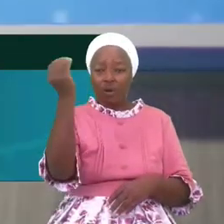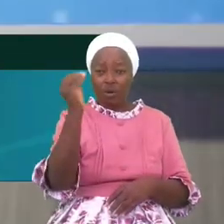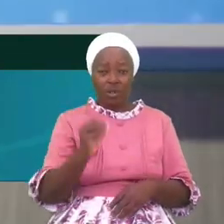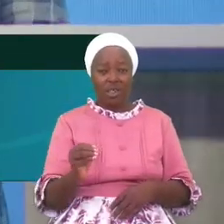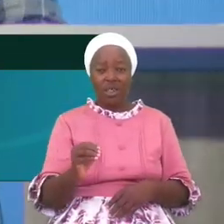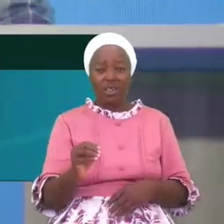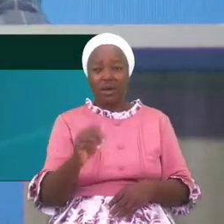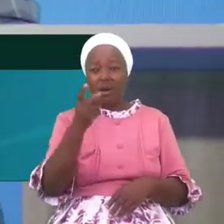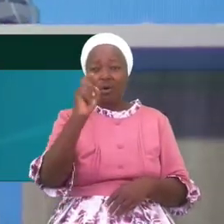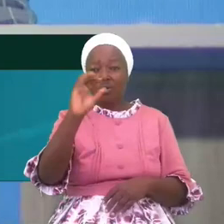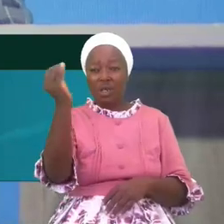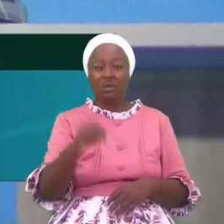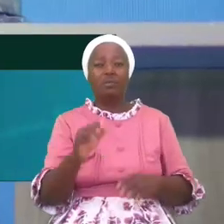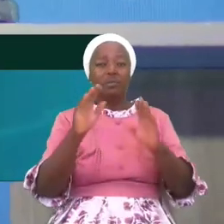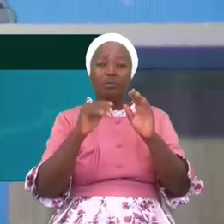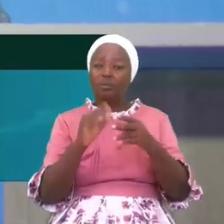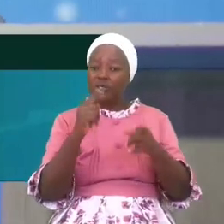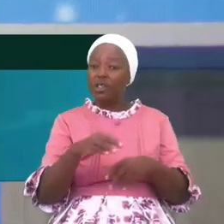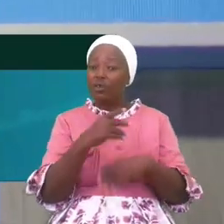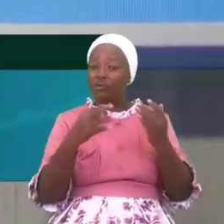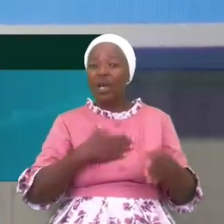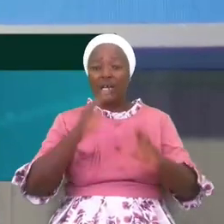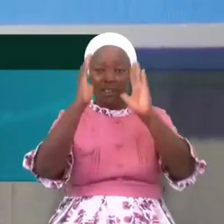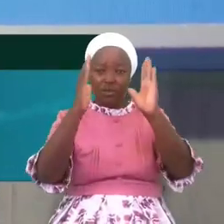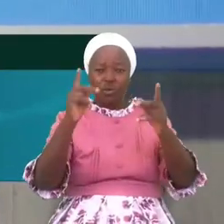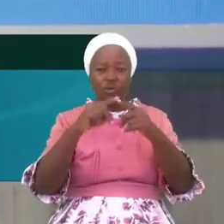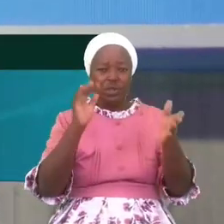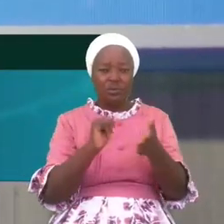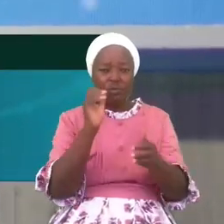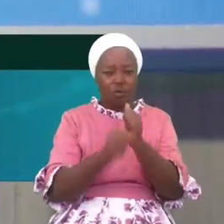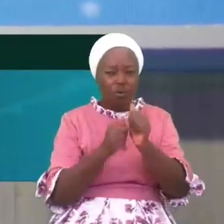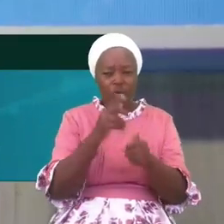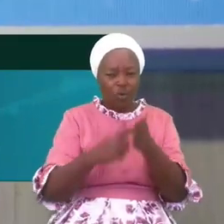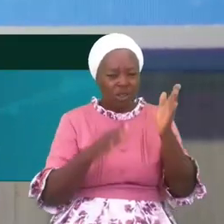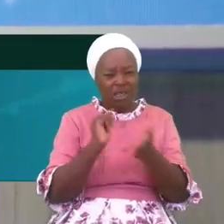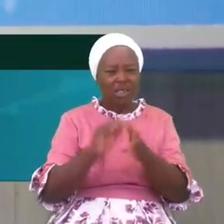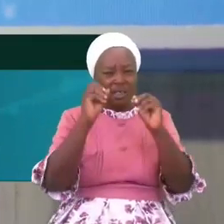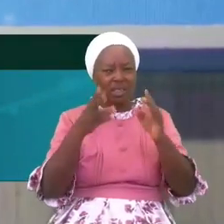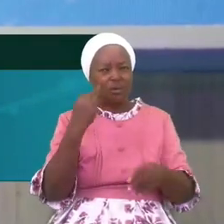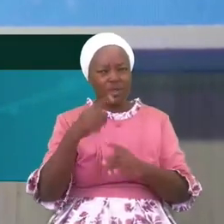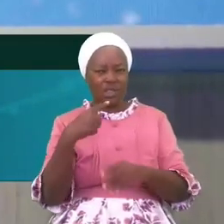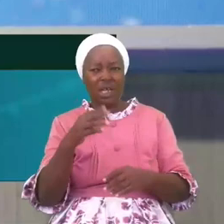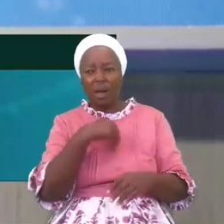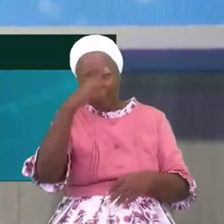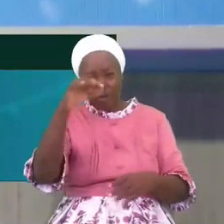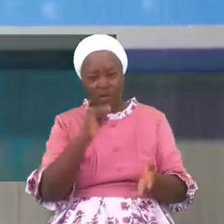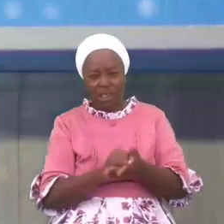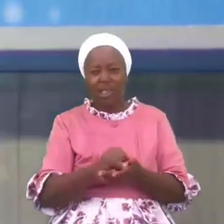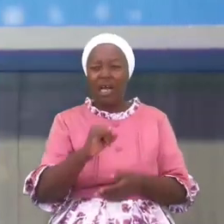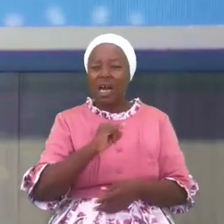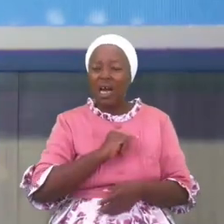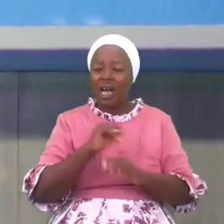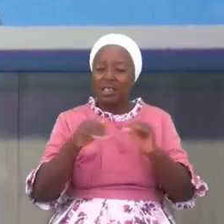saying. Because of that, I did not have understanding at that level,